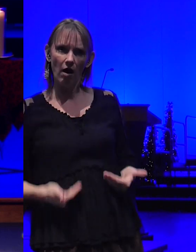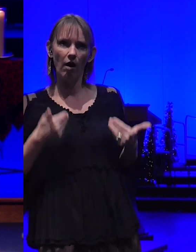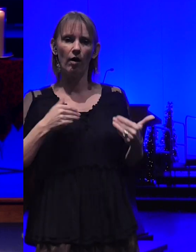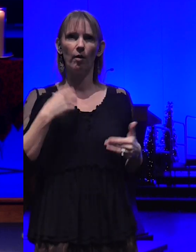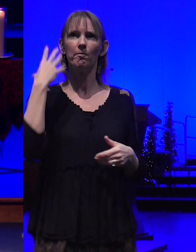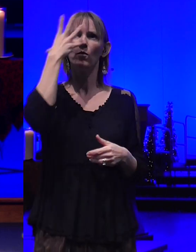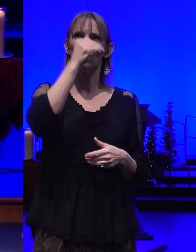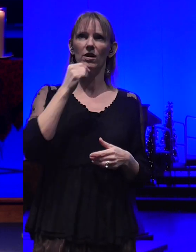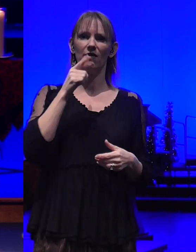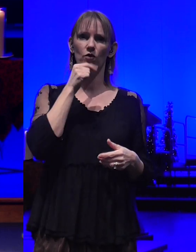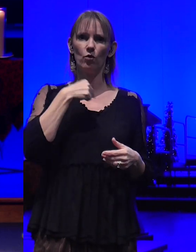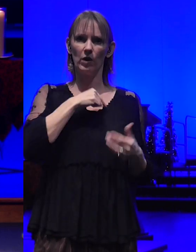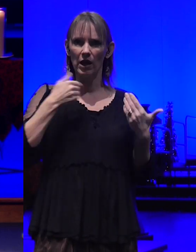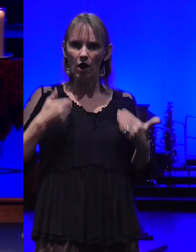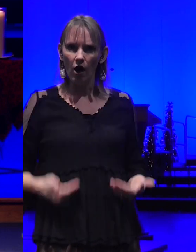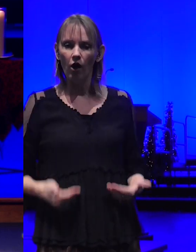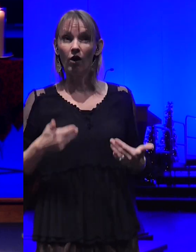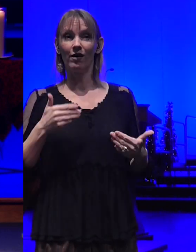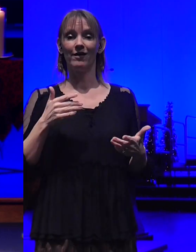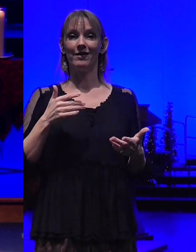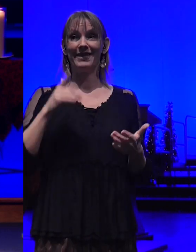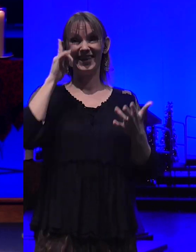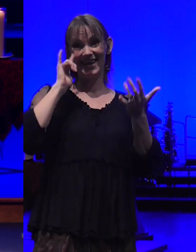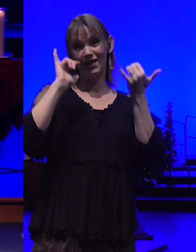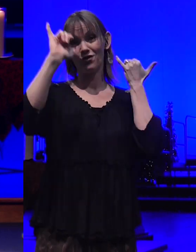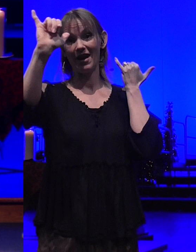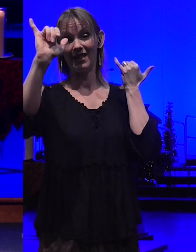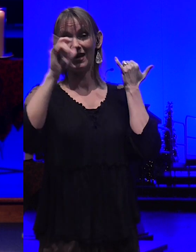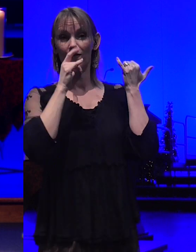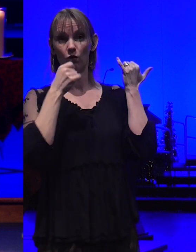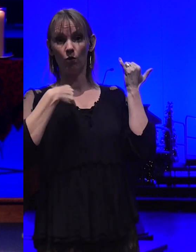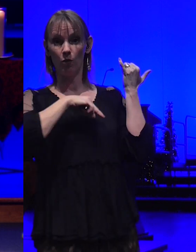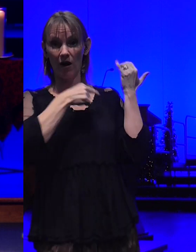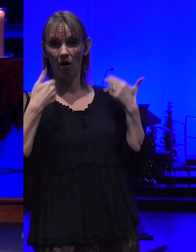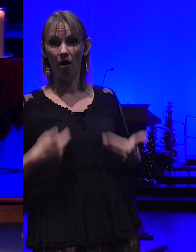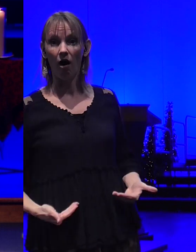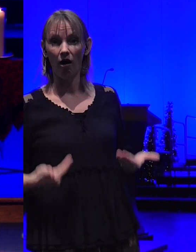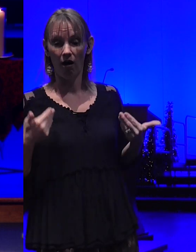being, the eternality of our being.